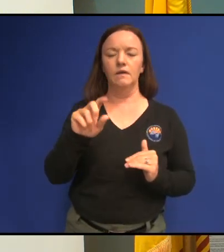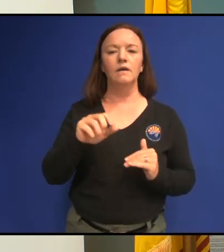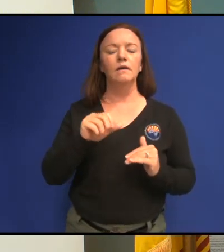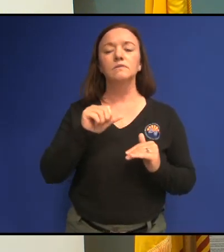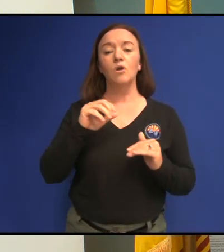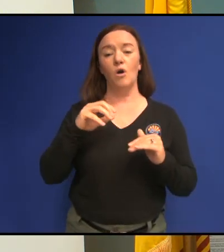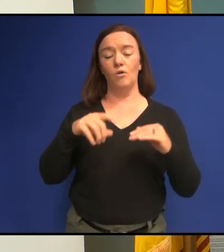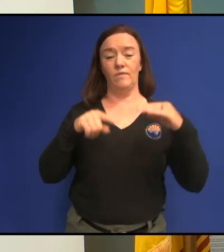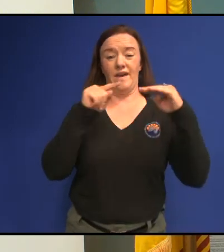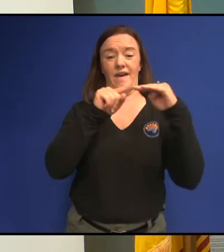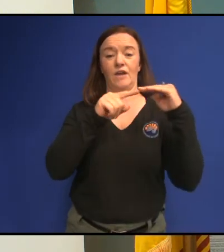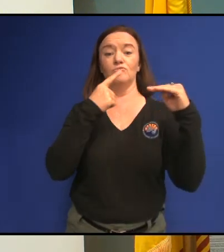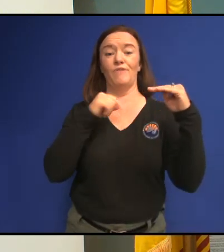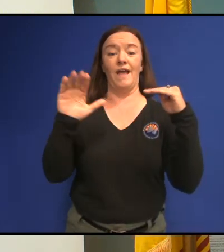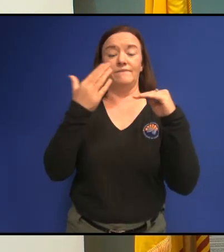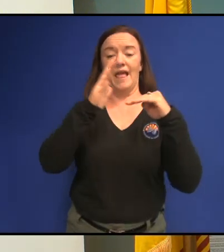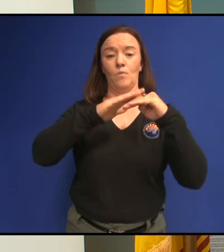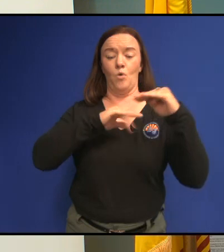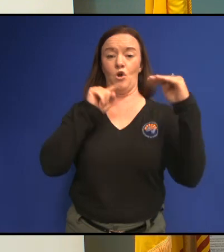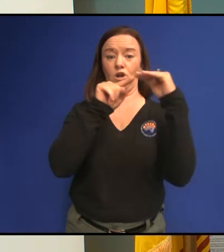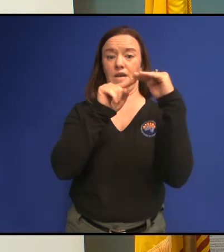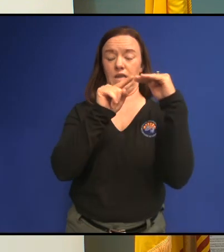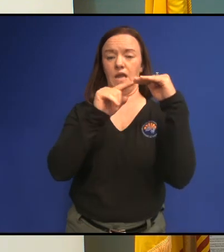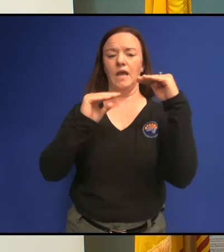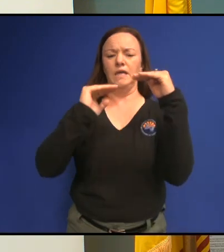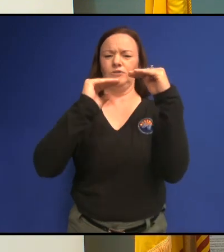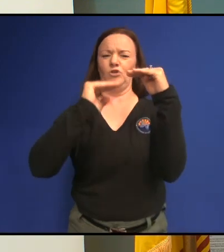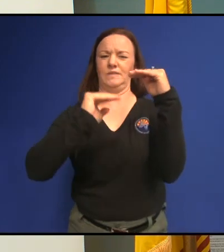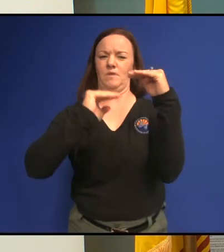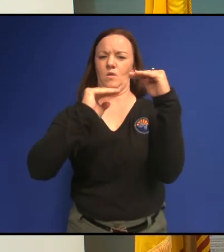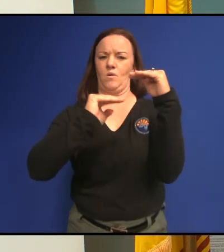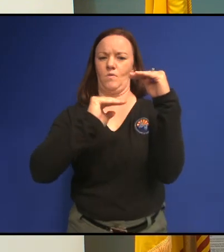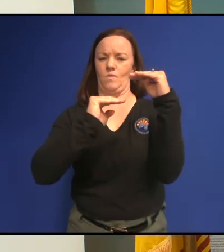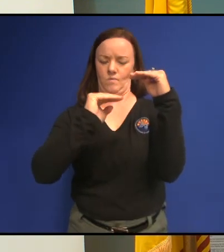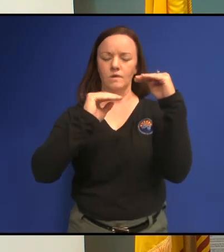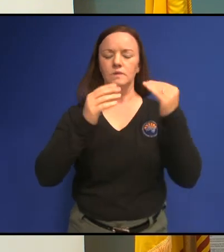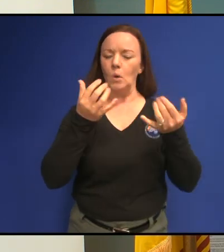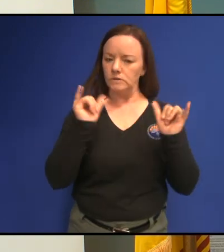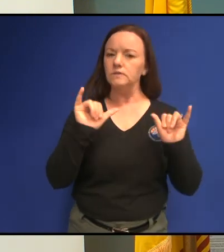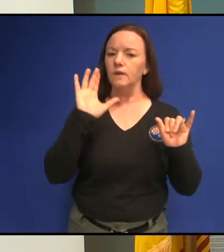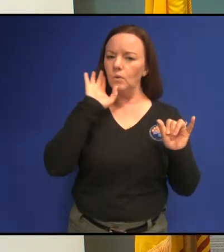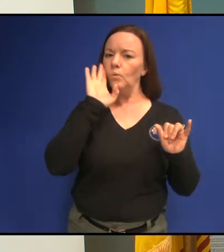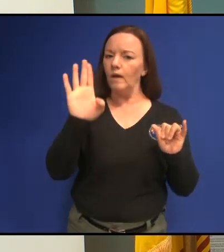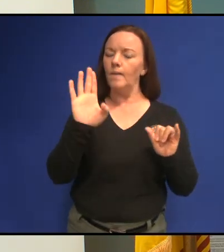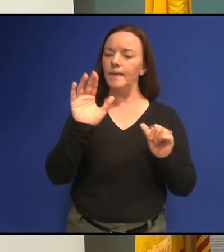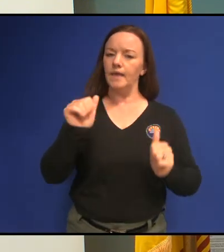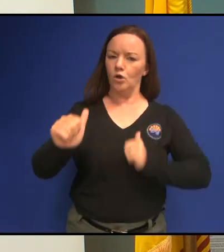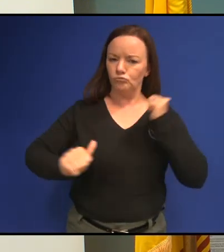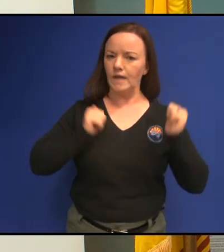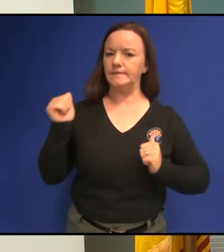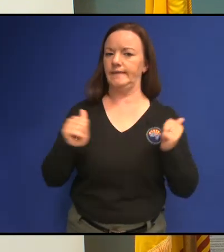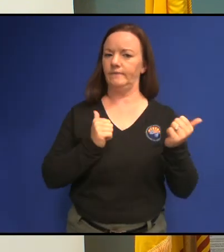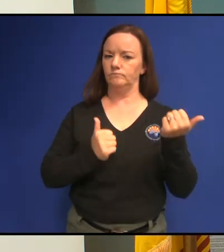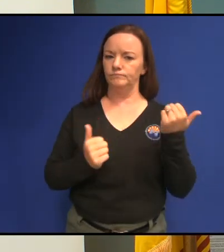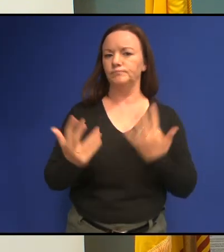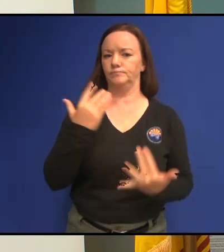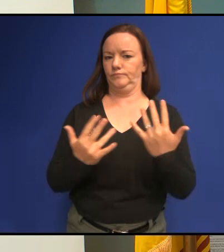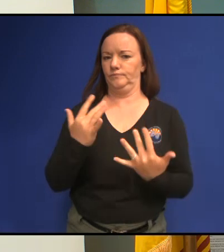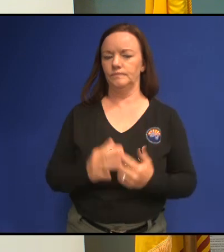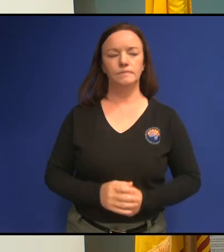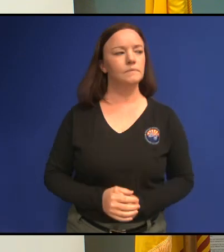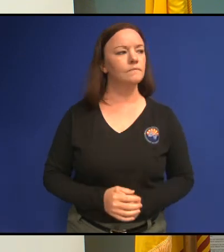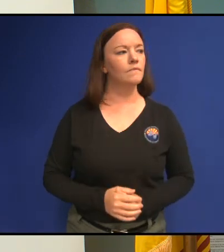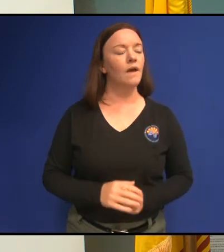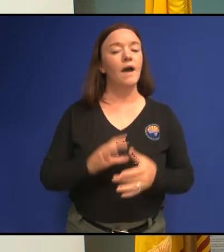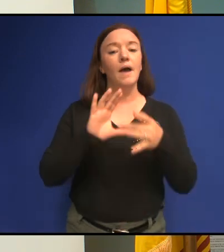flag warning criteria, but we'll be just below that. So things are still going to be a little bit aggressive out there. And I mentioned that area